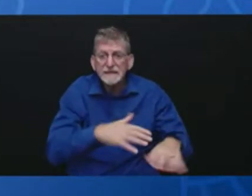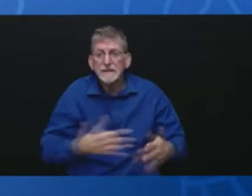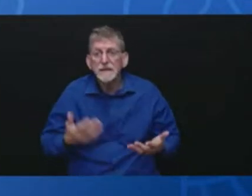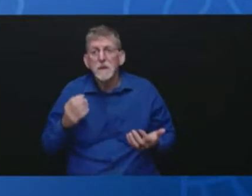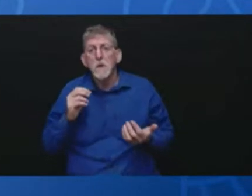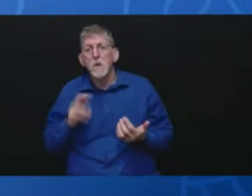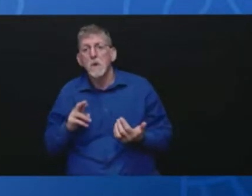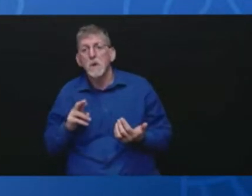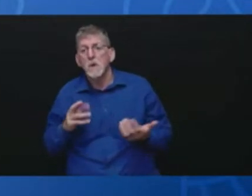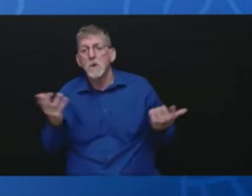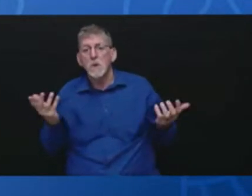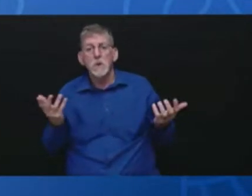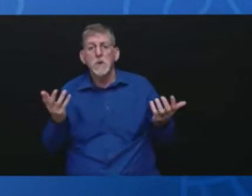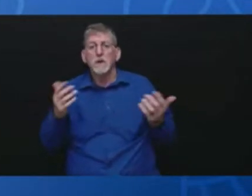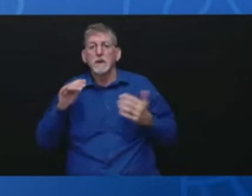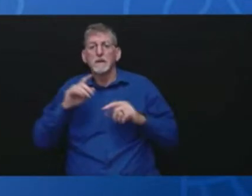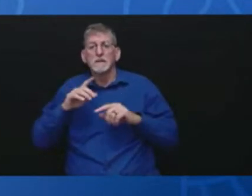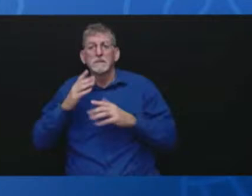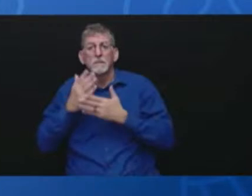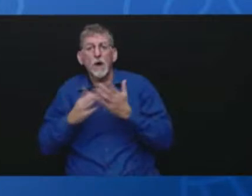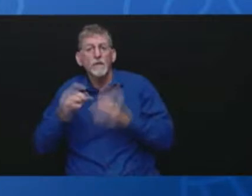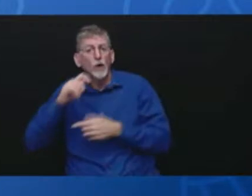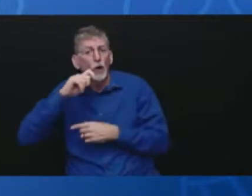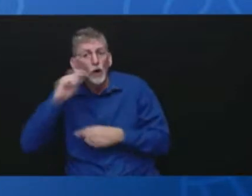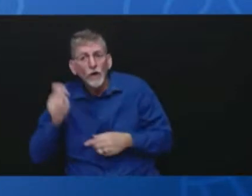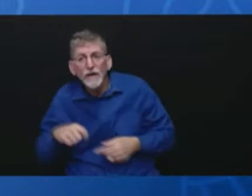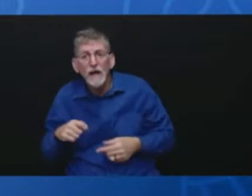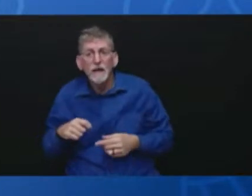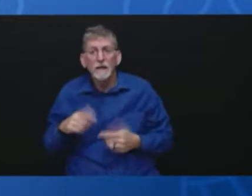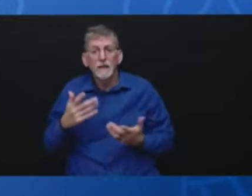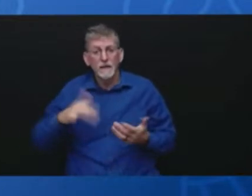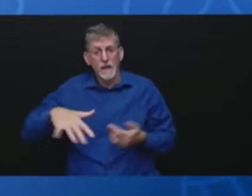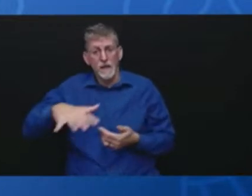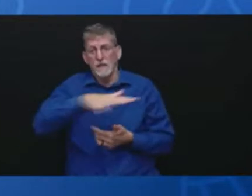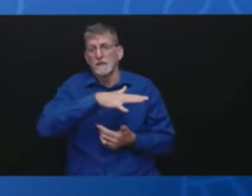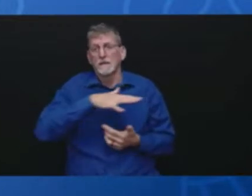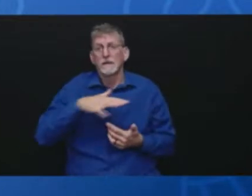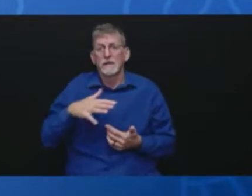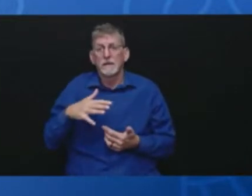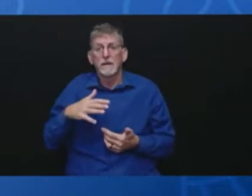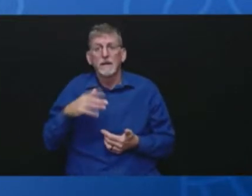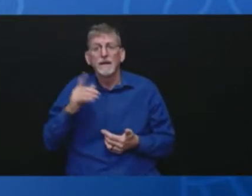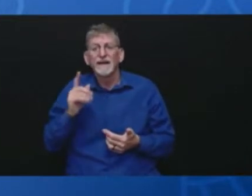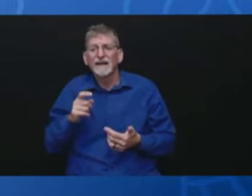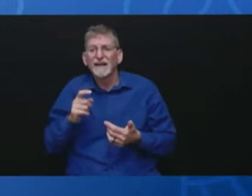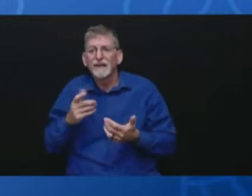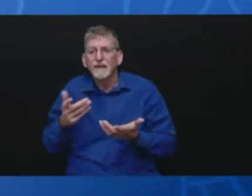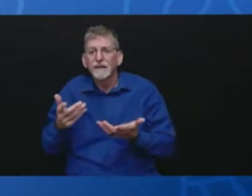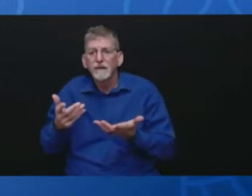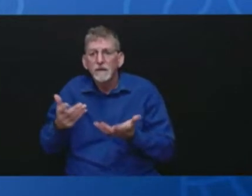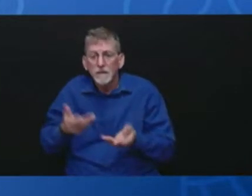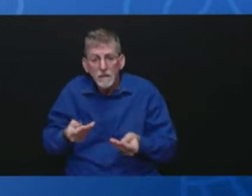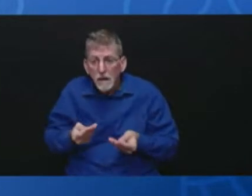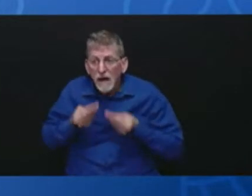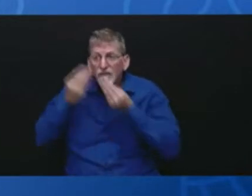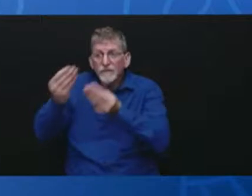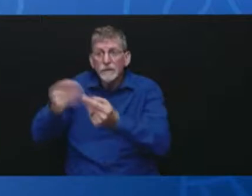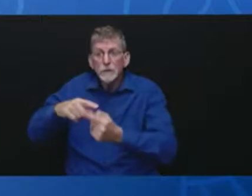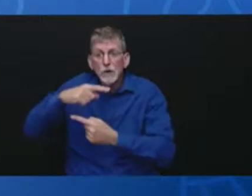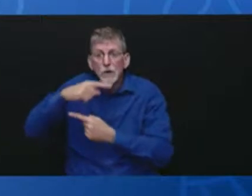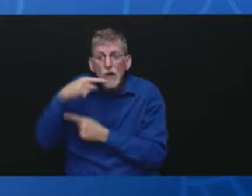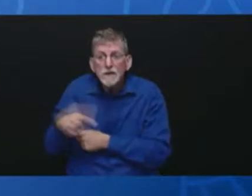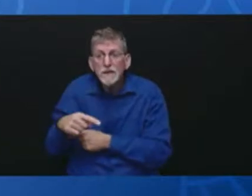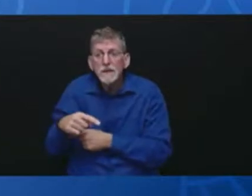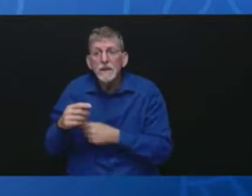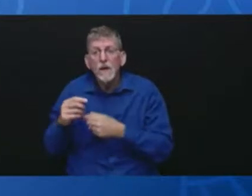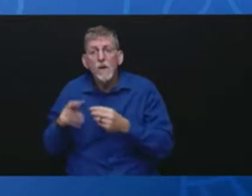part of Ukraine that's going to be given to Russia or other left to to Kiev. Can you give us